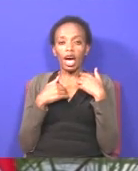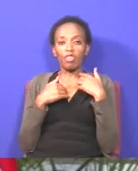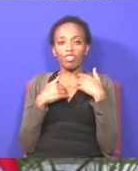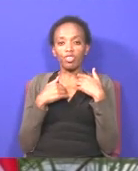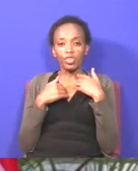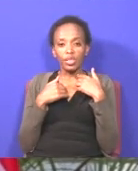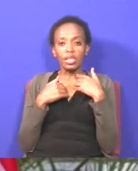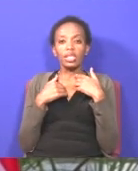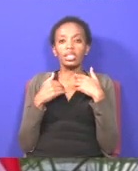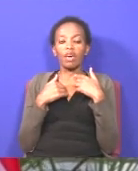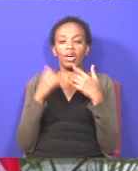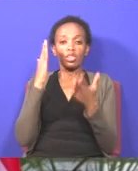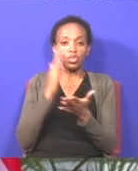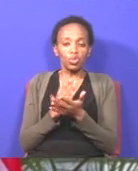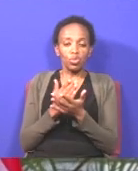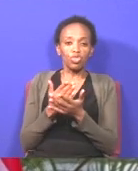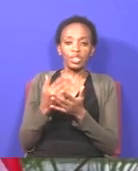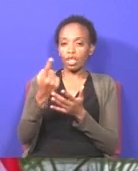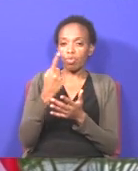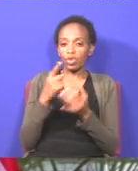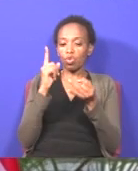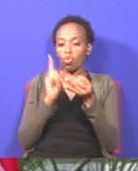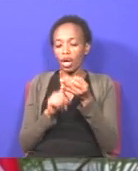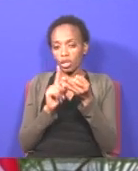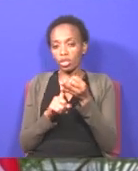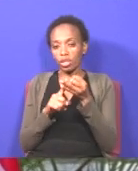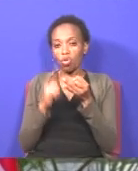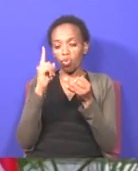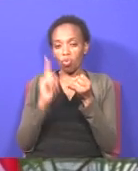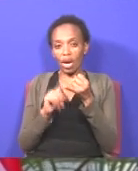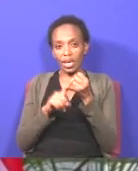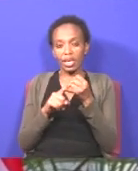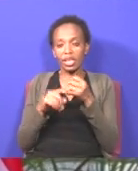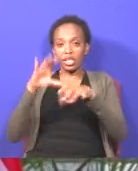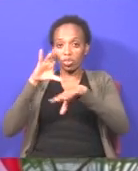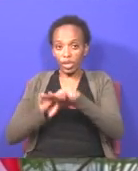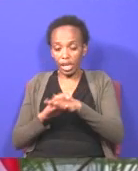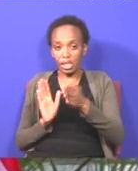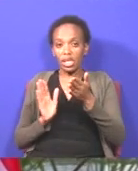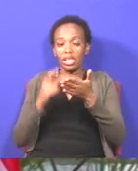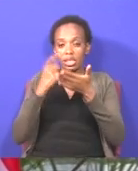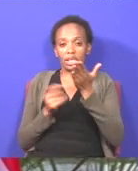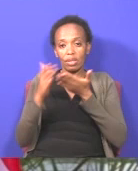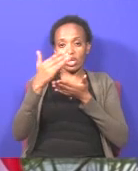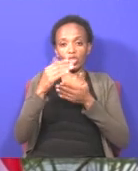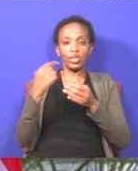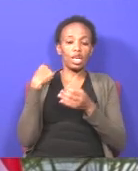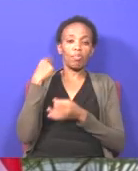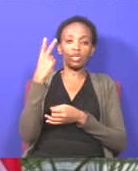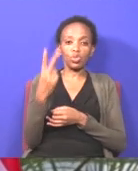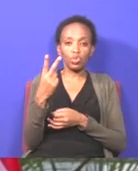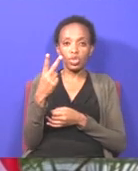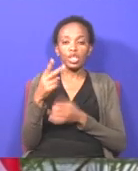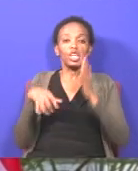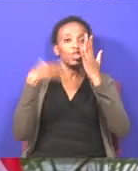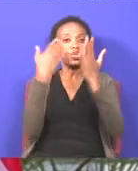a two-faced approach. One is to harness revenue collection locally. Number two is to